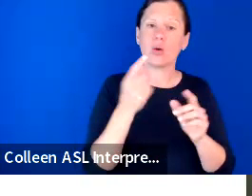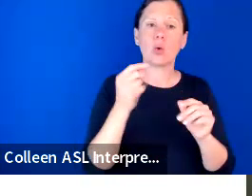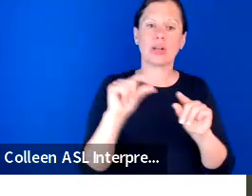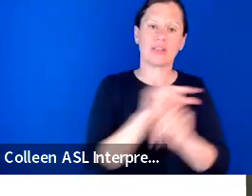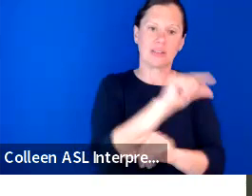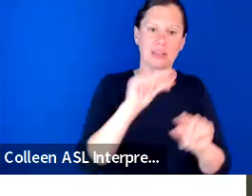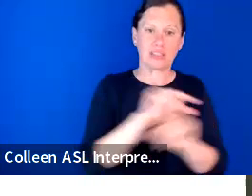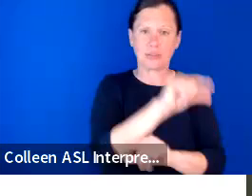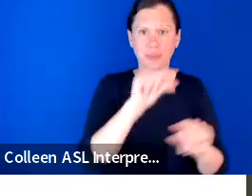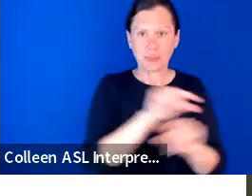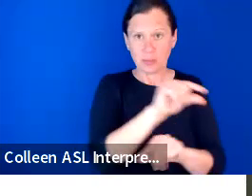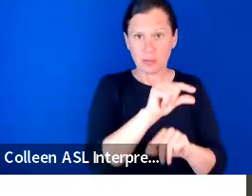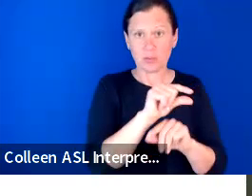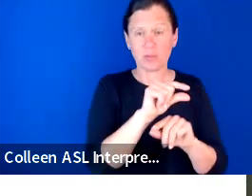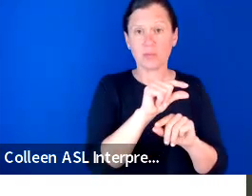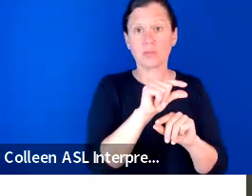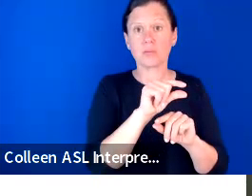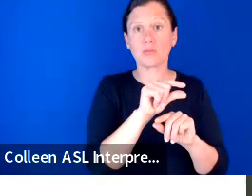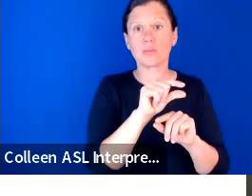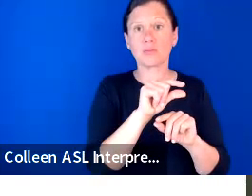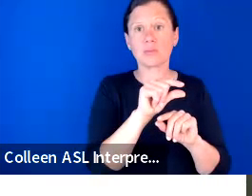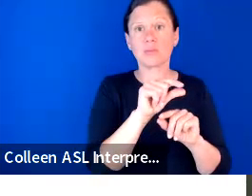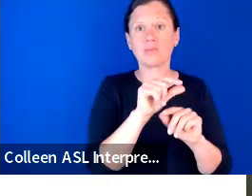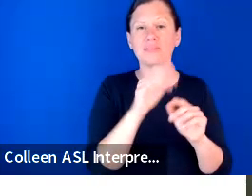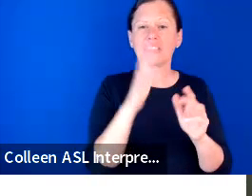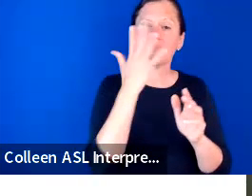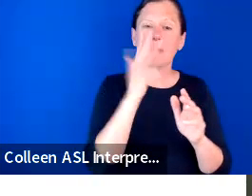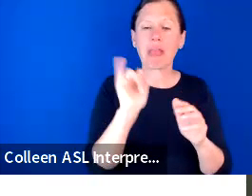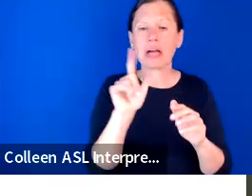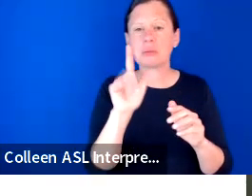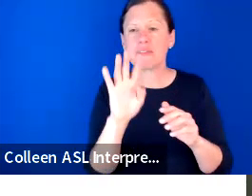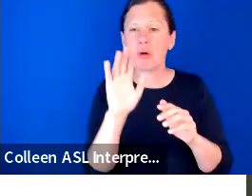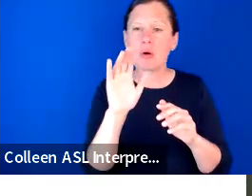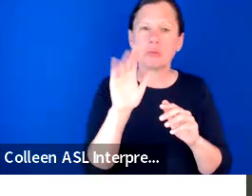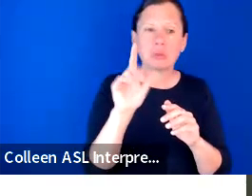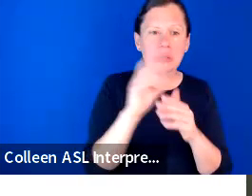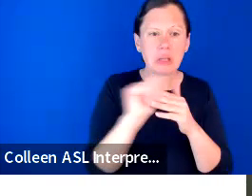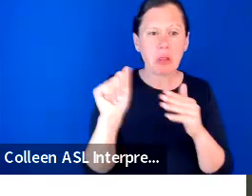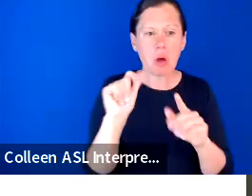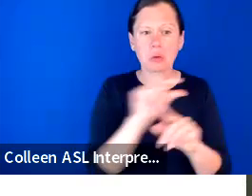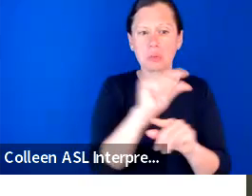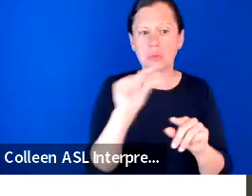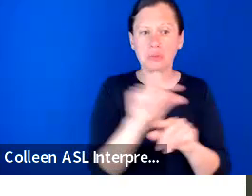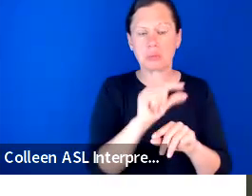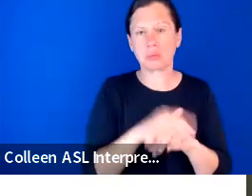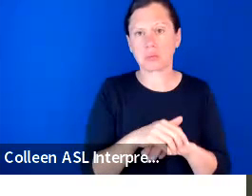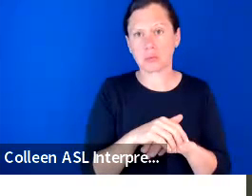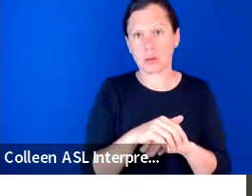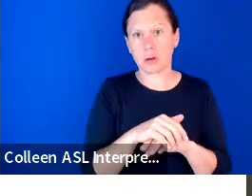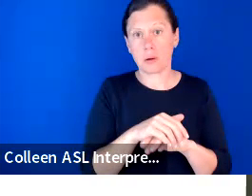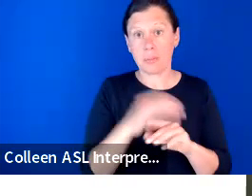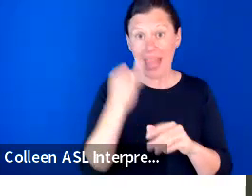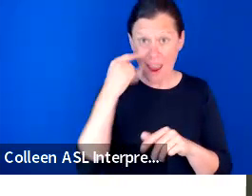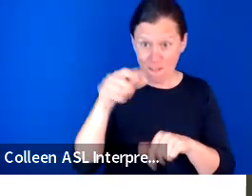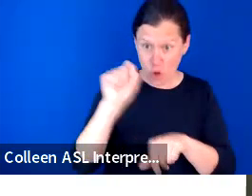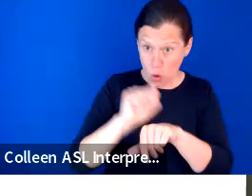year or $24 a month. You only contribute while you're working. Contributions stop when you retire or